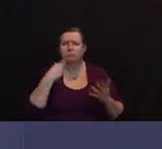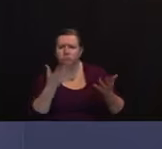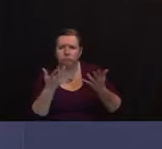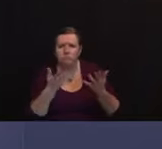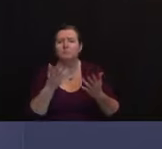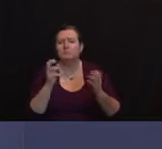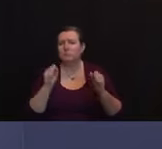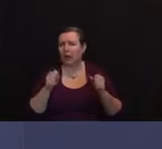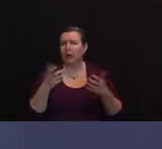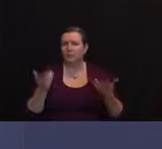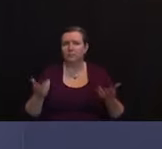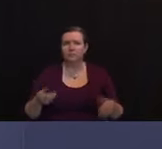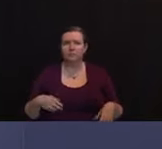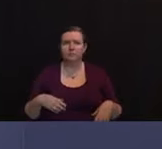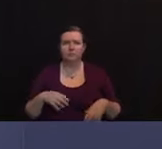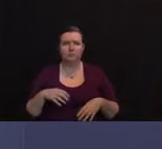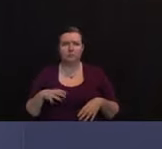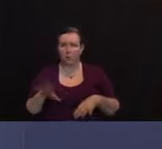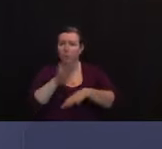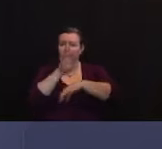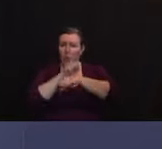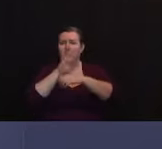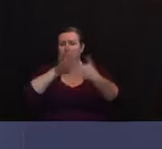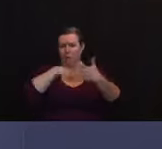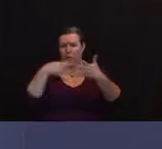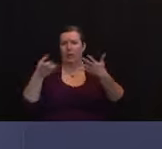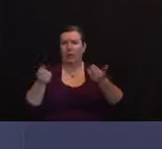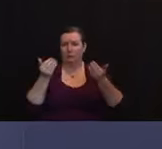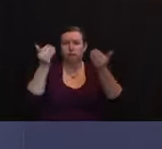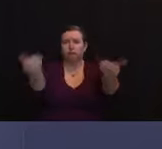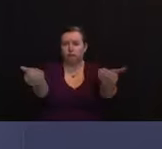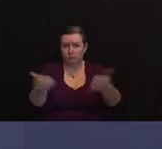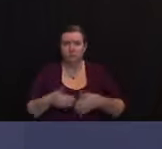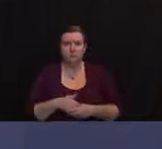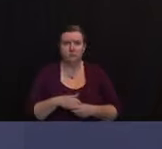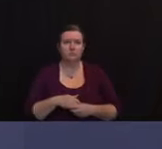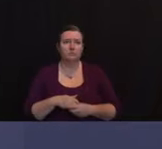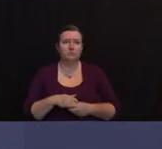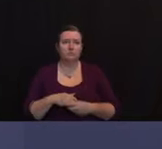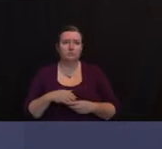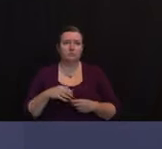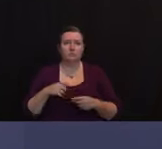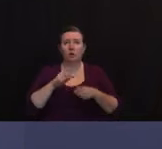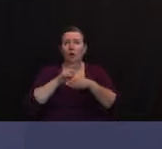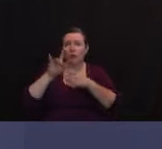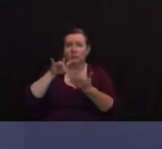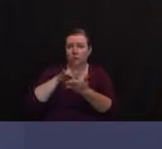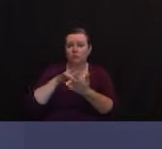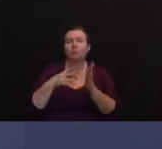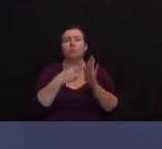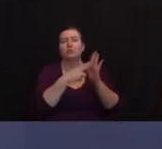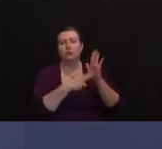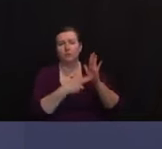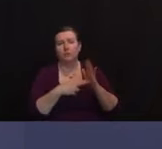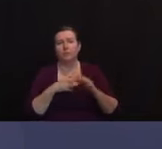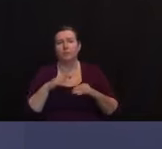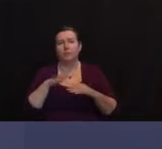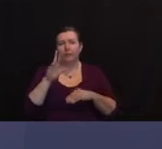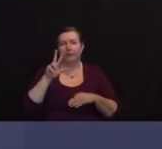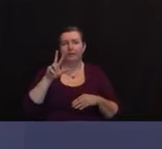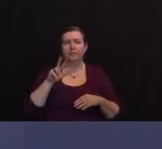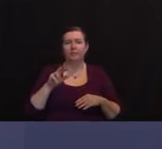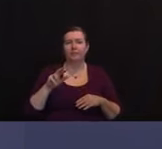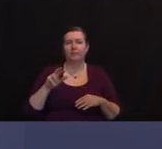Cumulatively, the call center has registered over 30,000 individuals, and at this point in time has